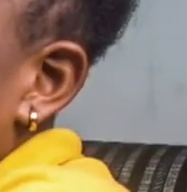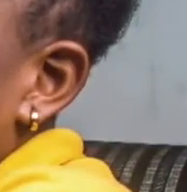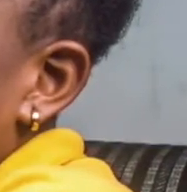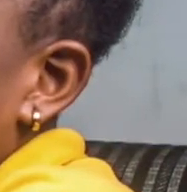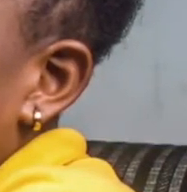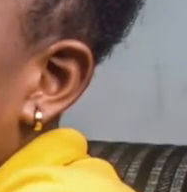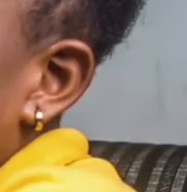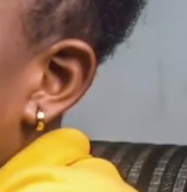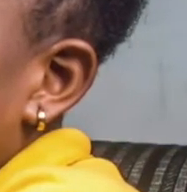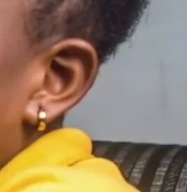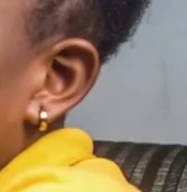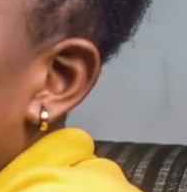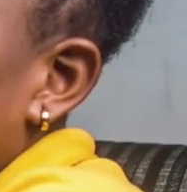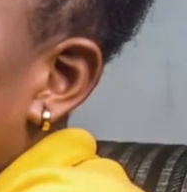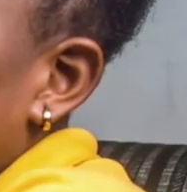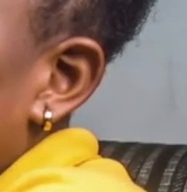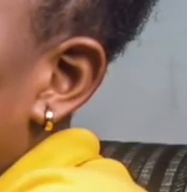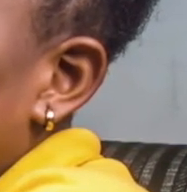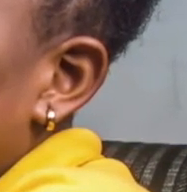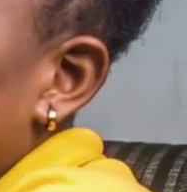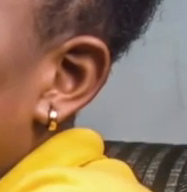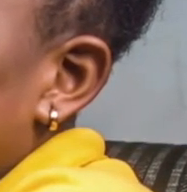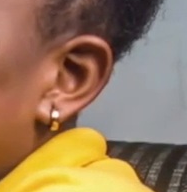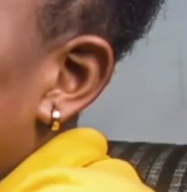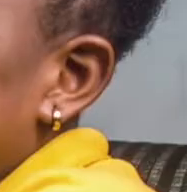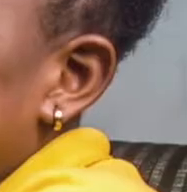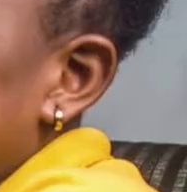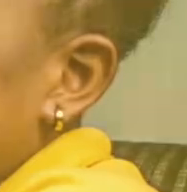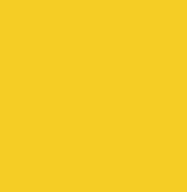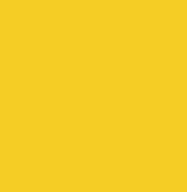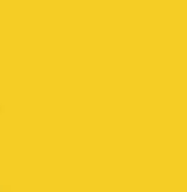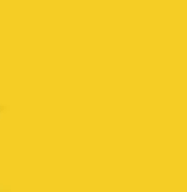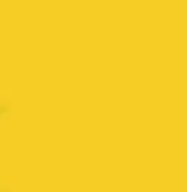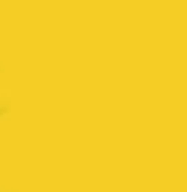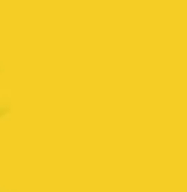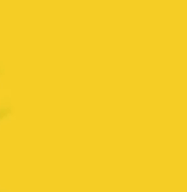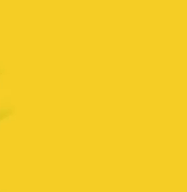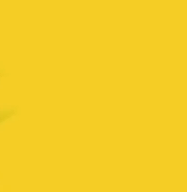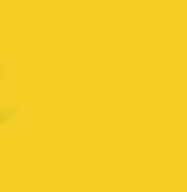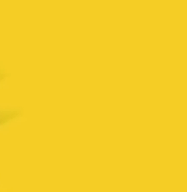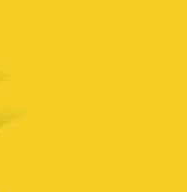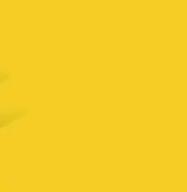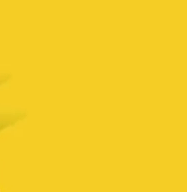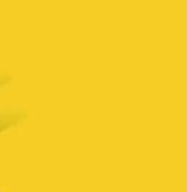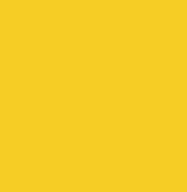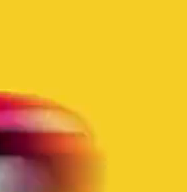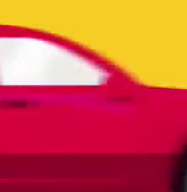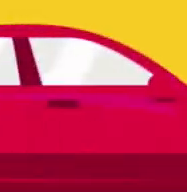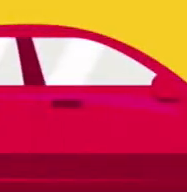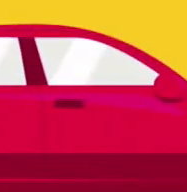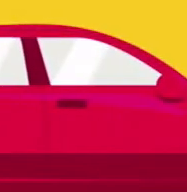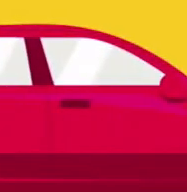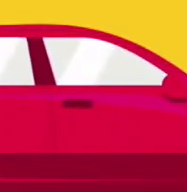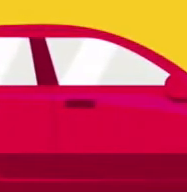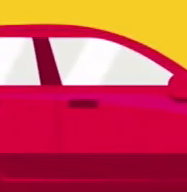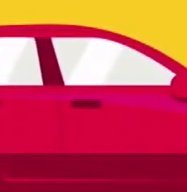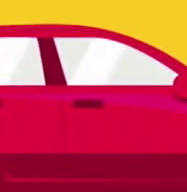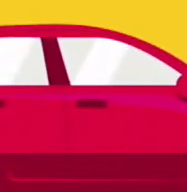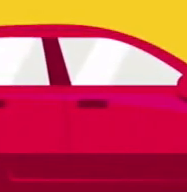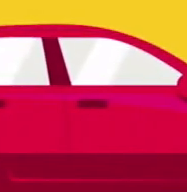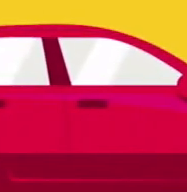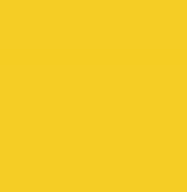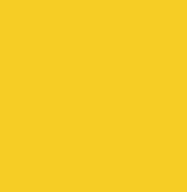Ebisera by'okuzzaayo abaana mu masomero tebiteekwa kukaluubiriza n'akatono. Eno kusimba nnyiriri mpanvu, keno kalippagano ka